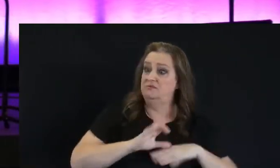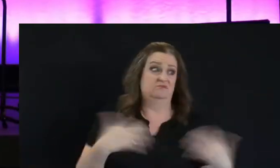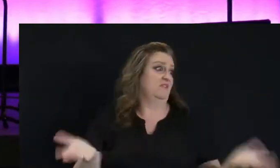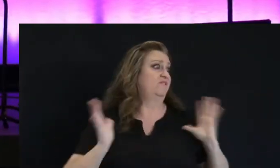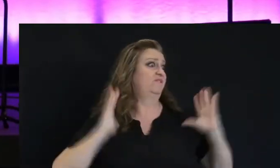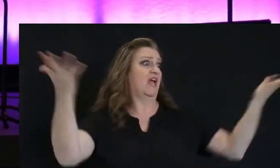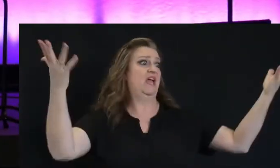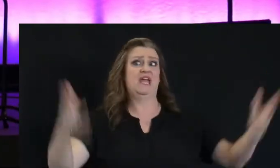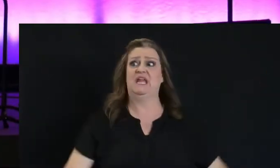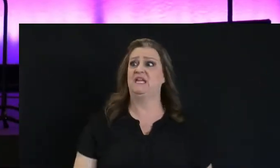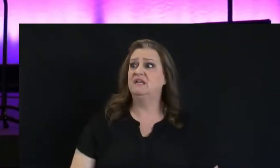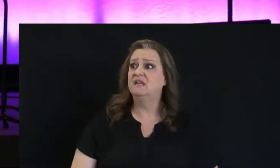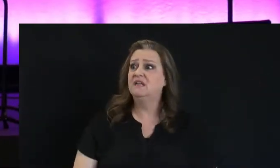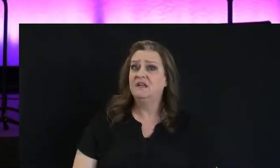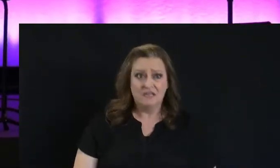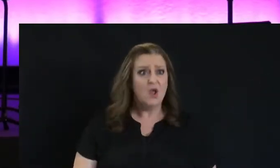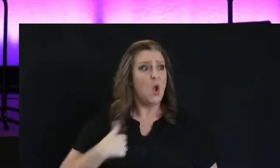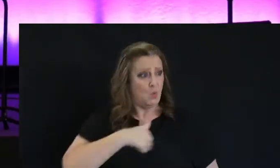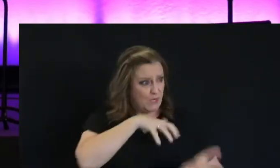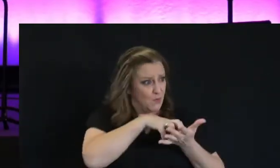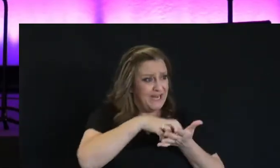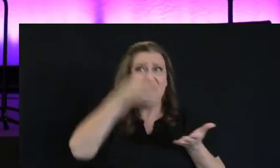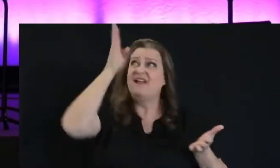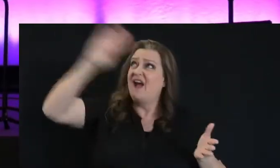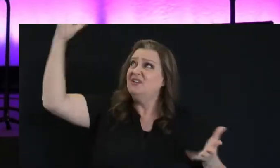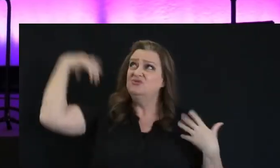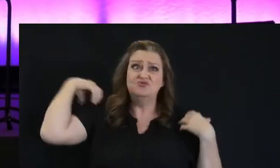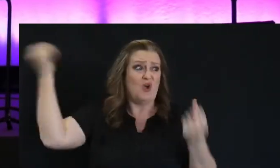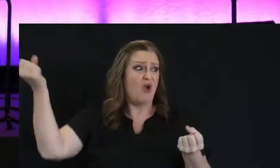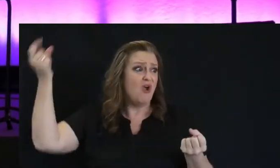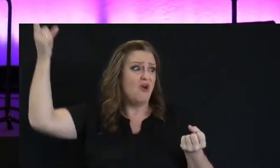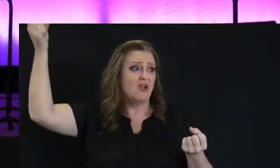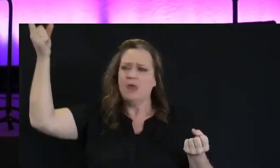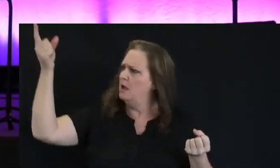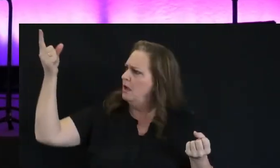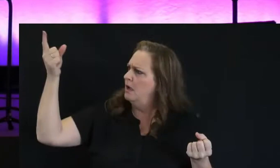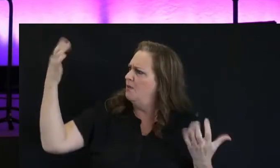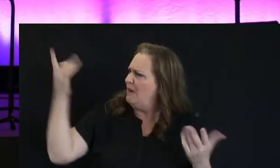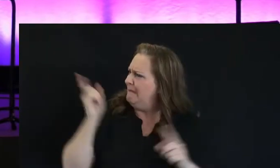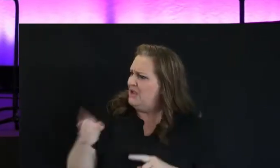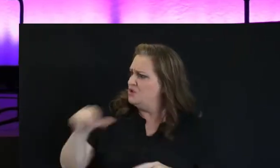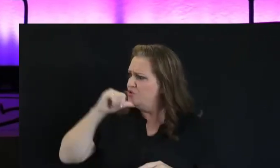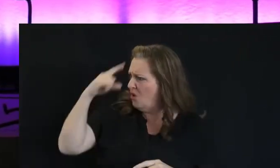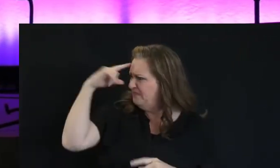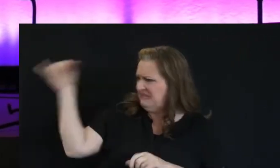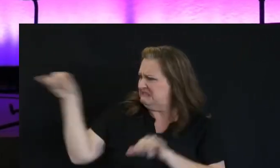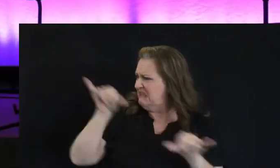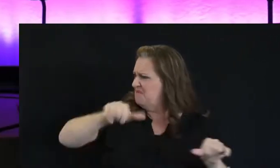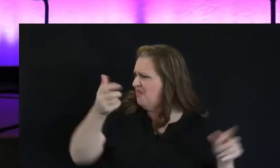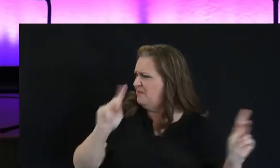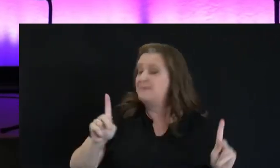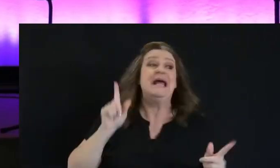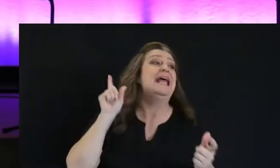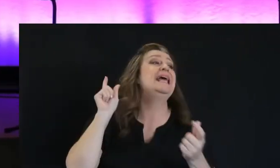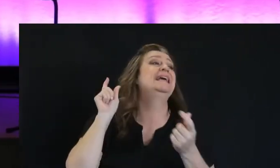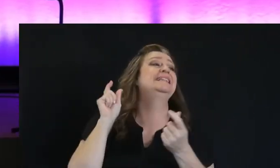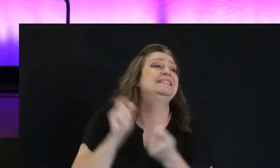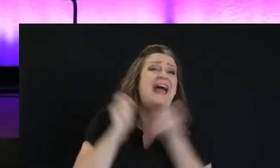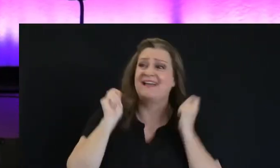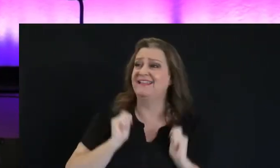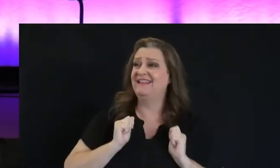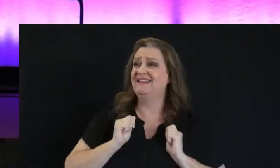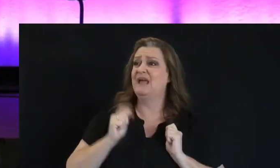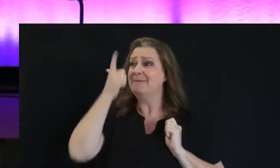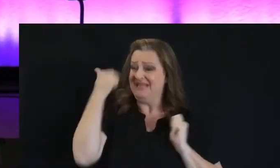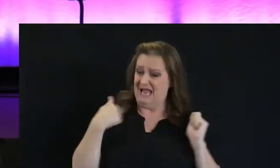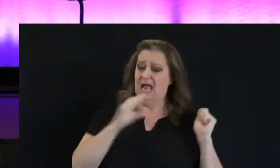be it. Because when we're weak, God's strong. And they're going to go, wait a minute, you don't think like anybody I know. Exactly. Because